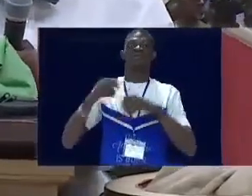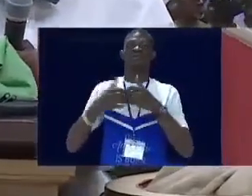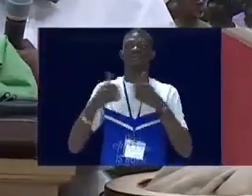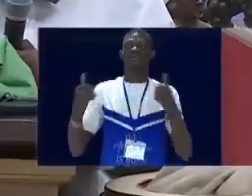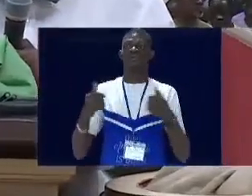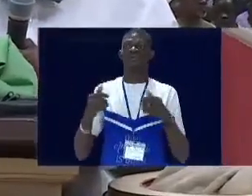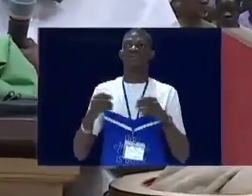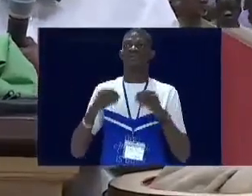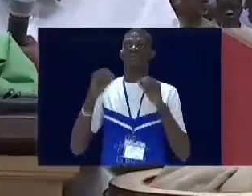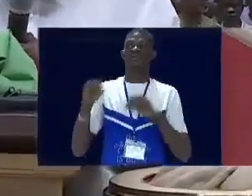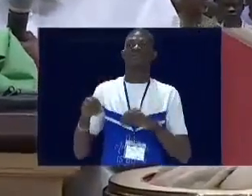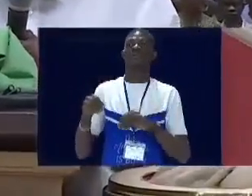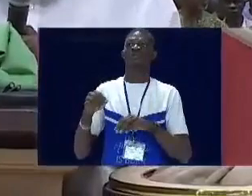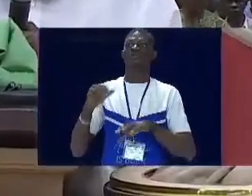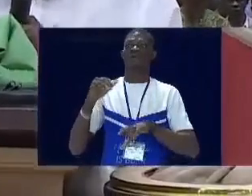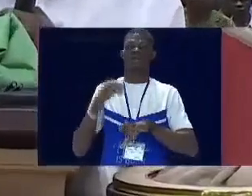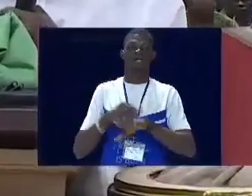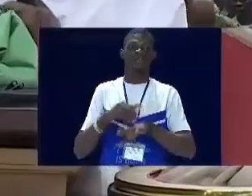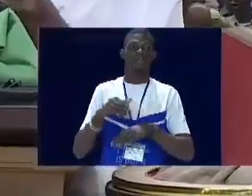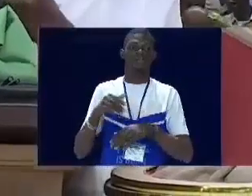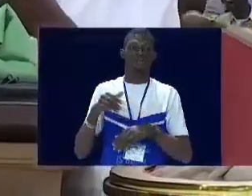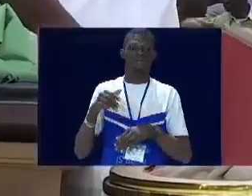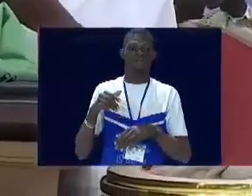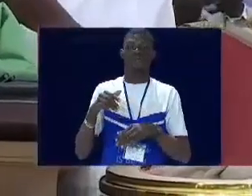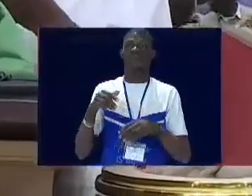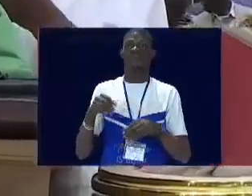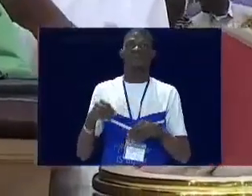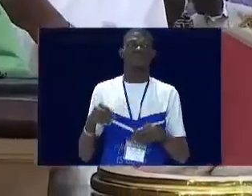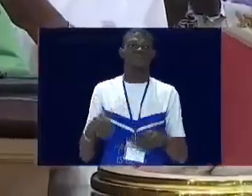put it at your feet now.